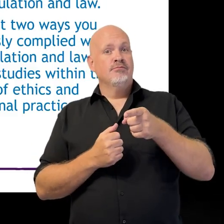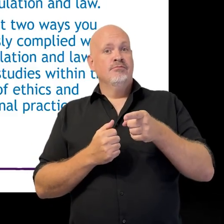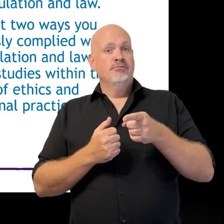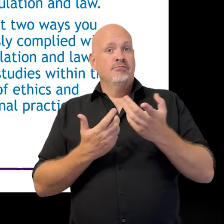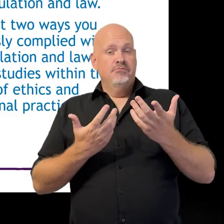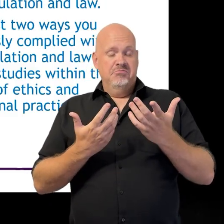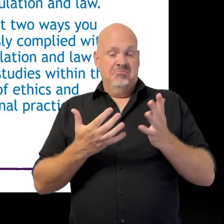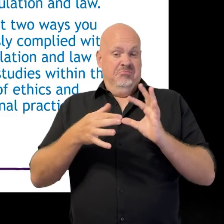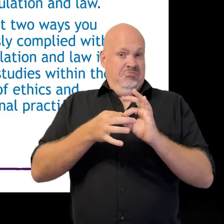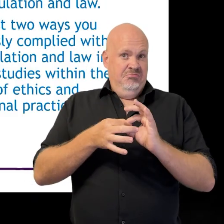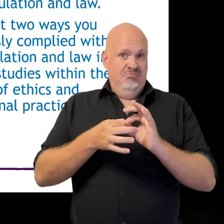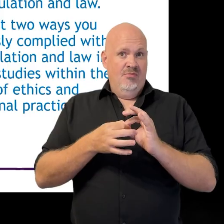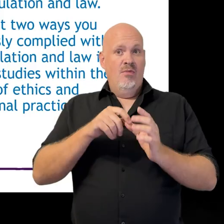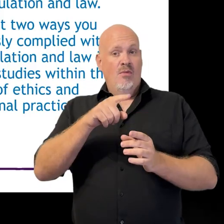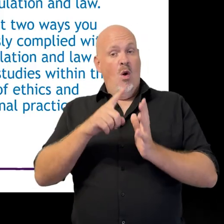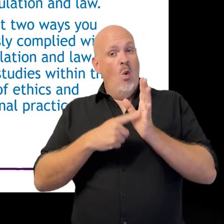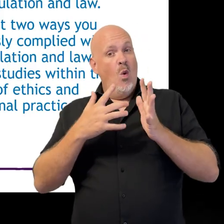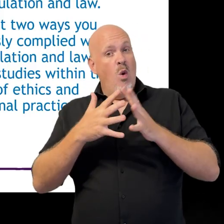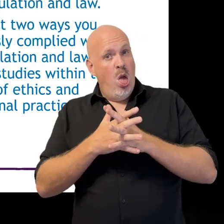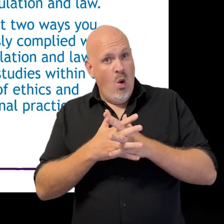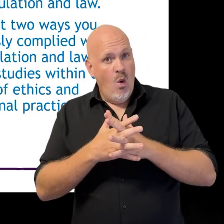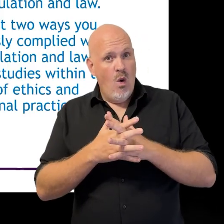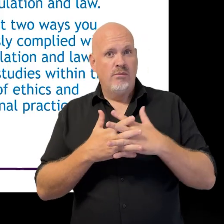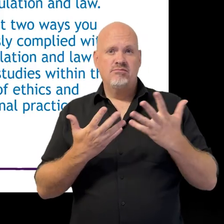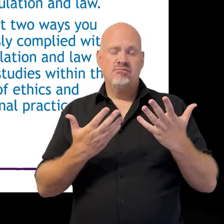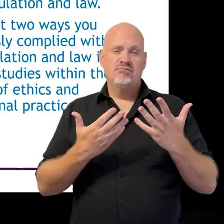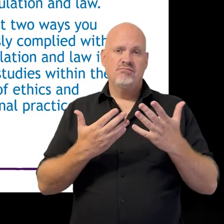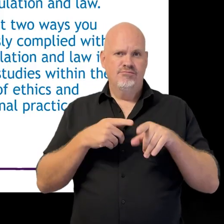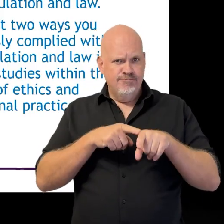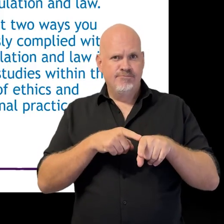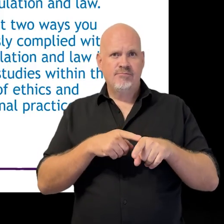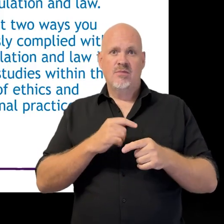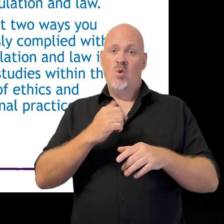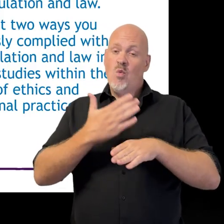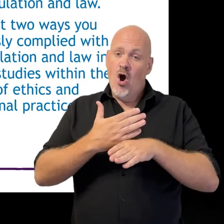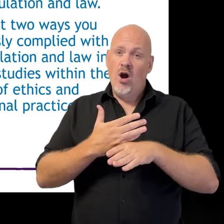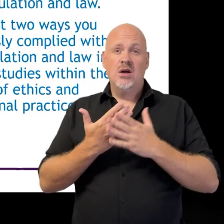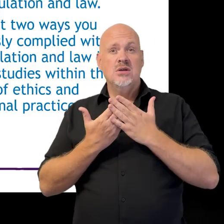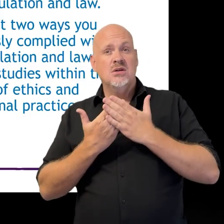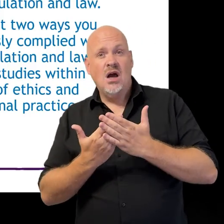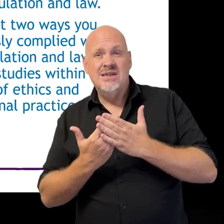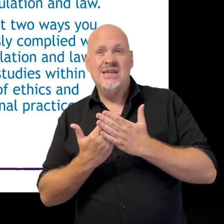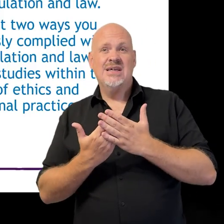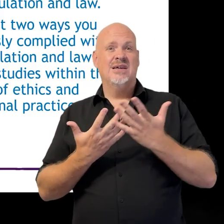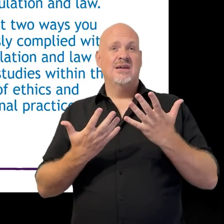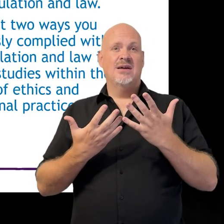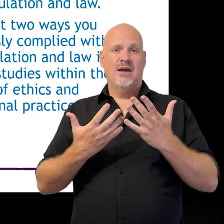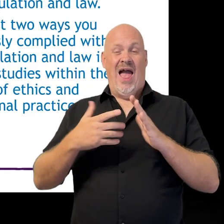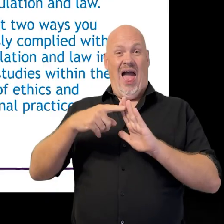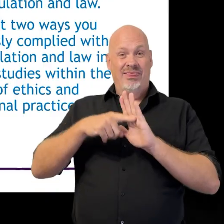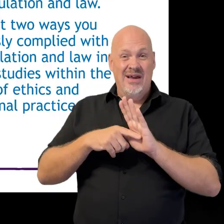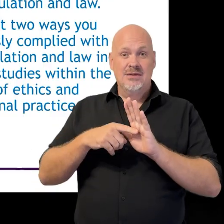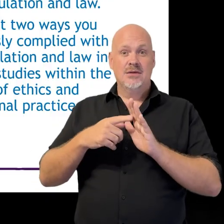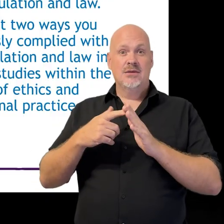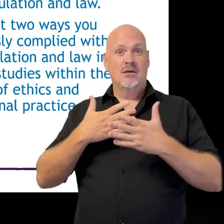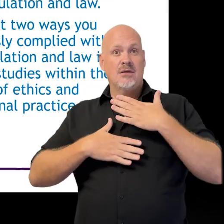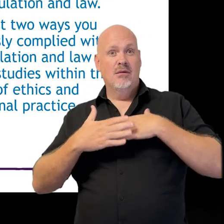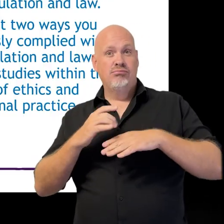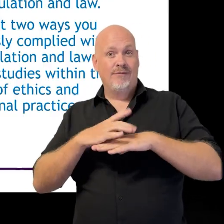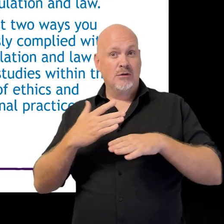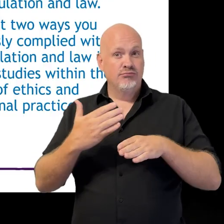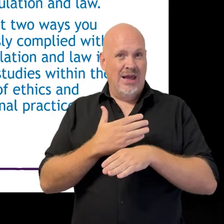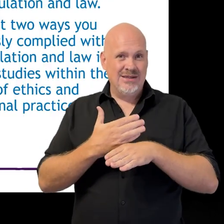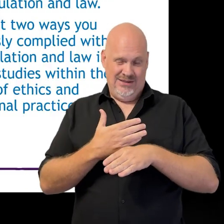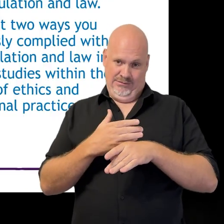with regulation or law in your work or studies in the context of ethics and